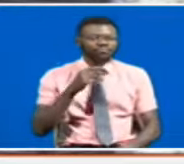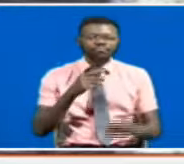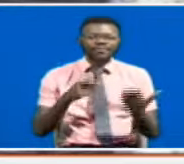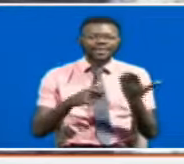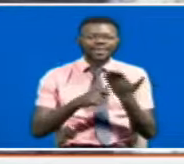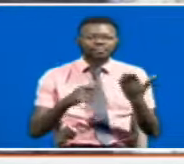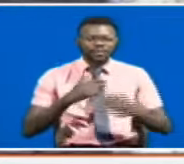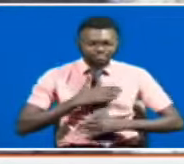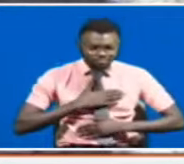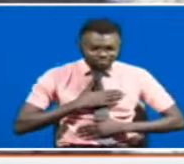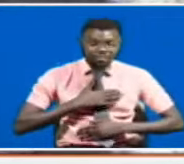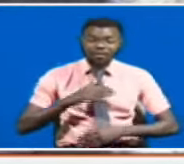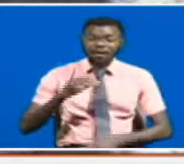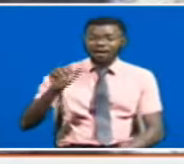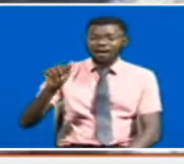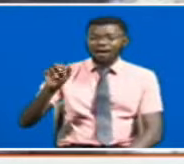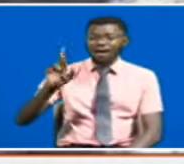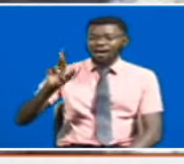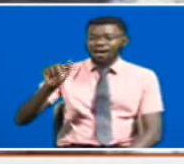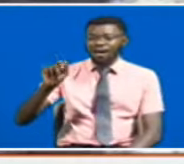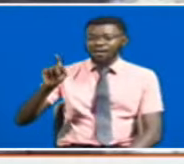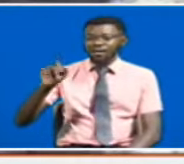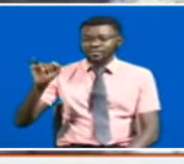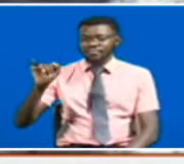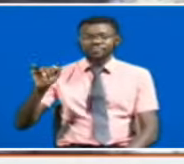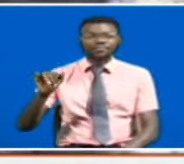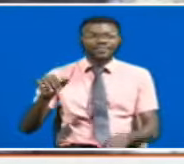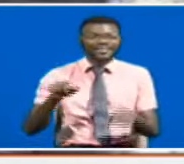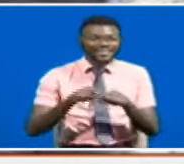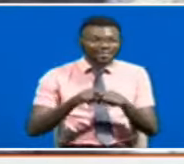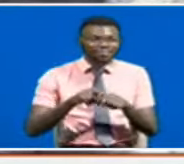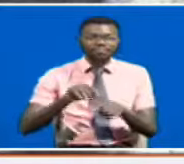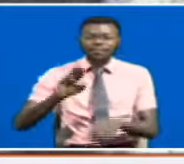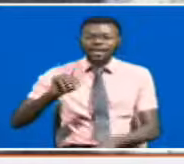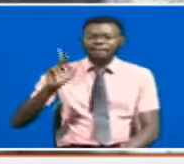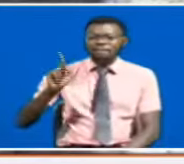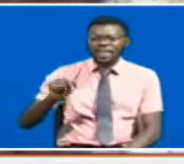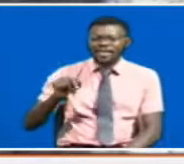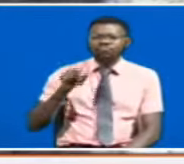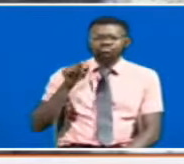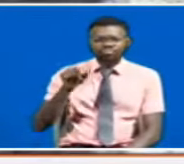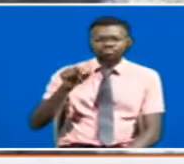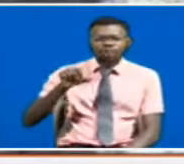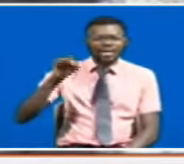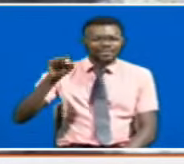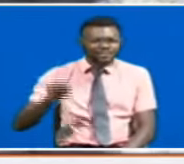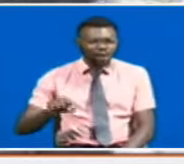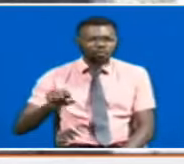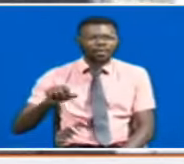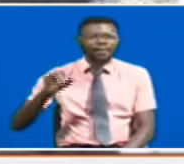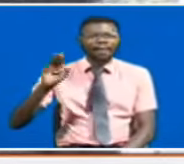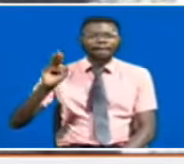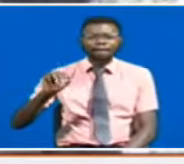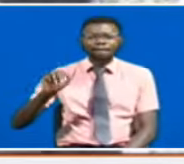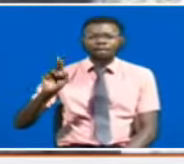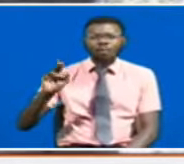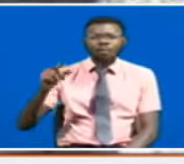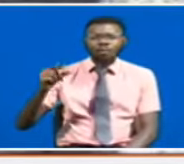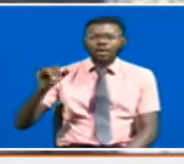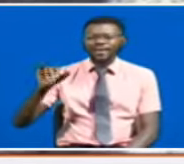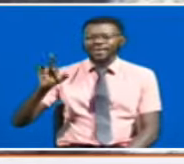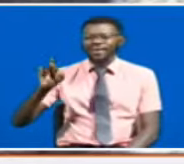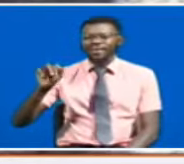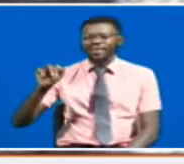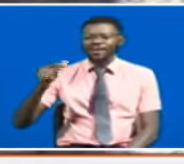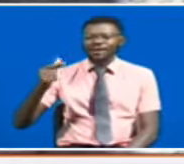Arati, and a member of National Assembly for South Mugirango and Chief Whip